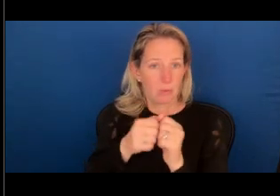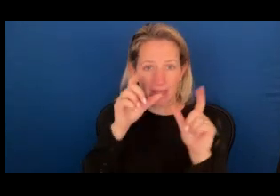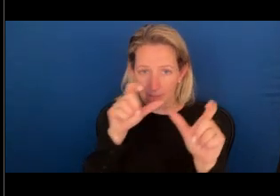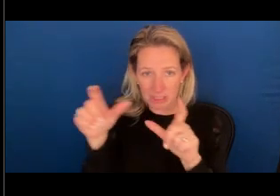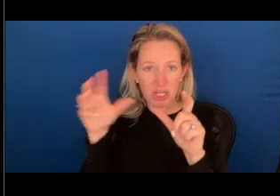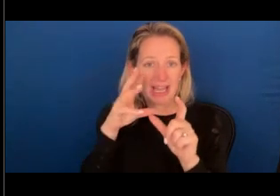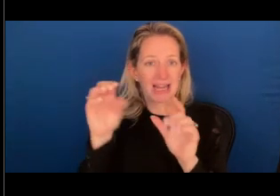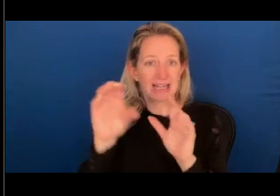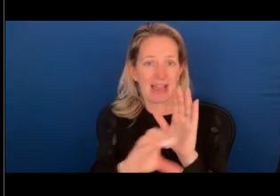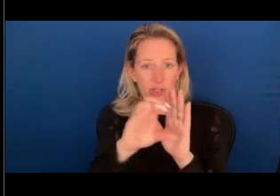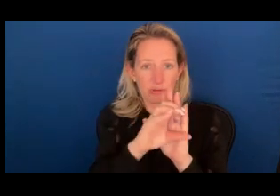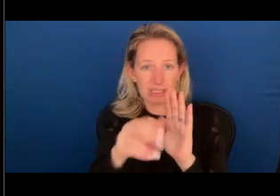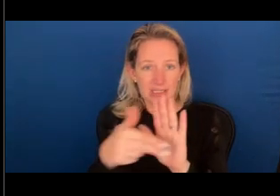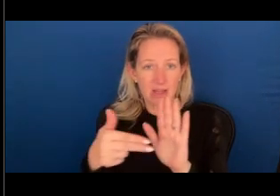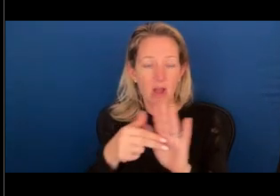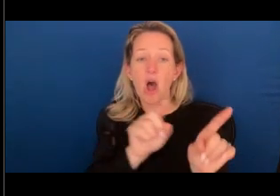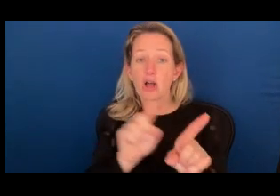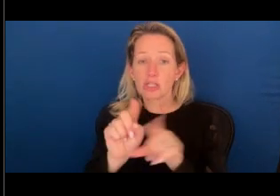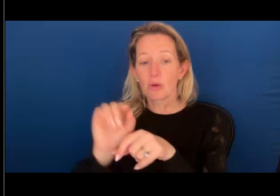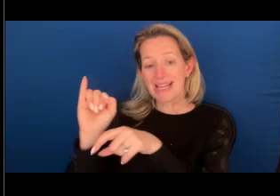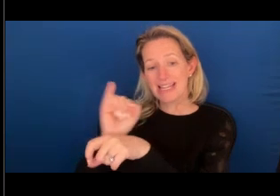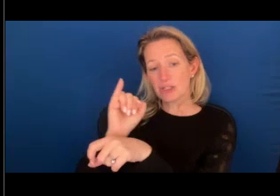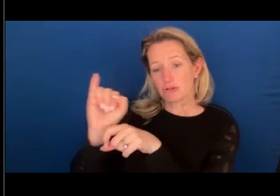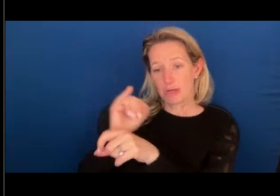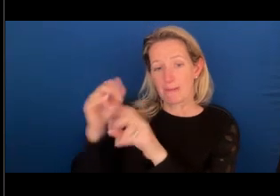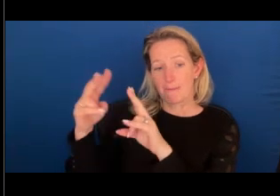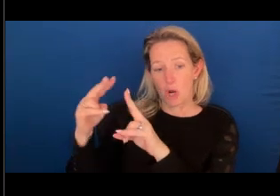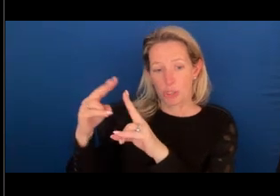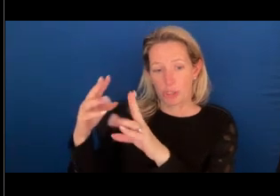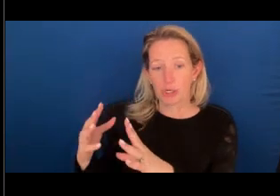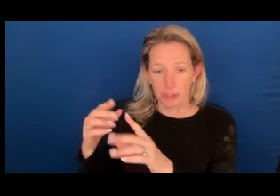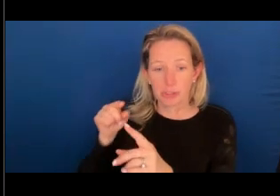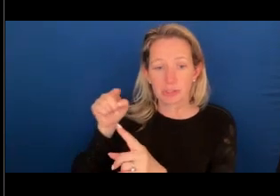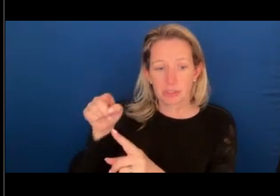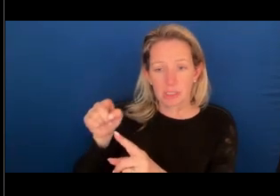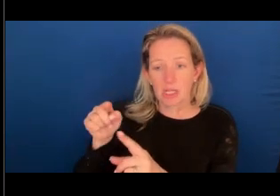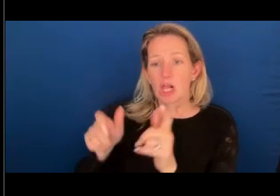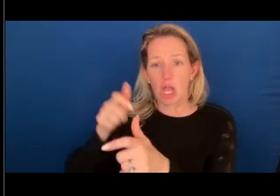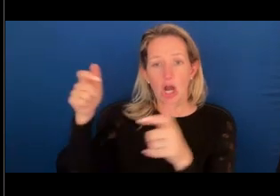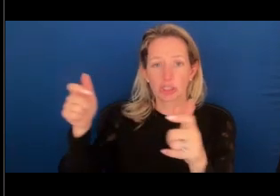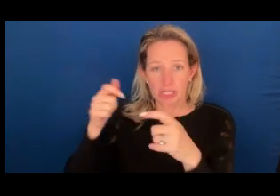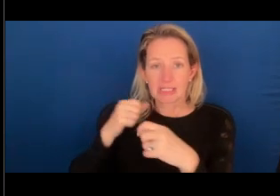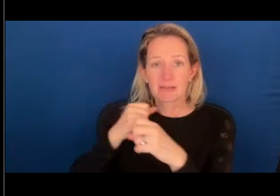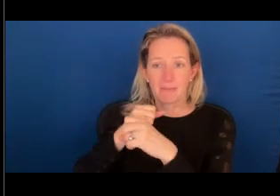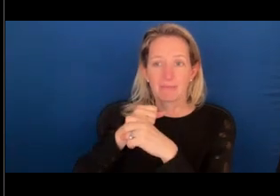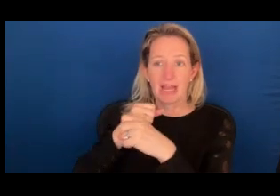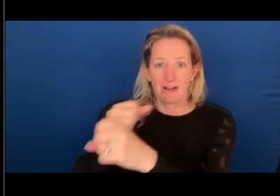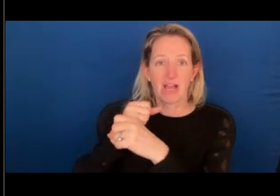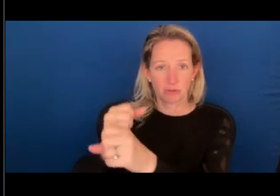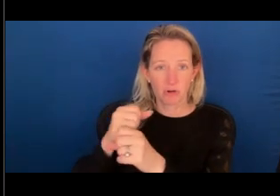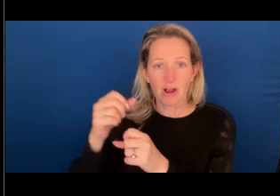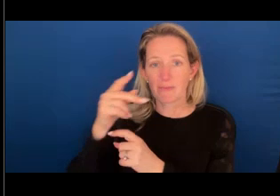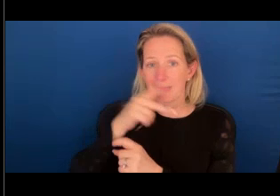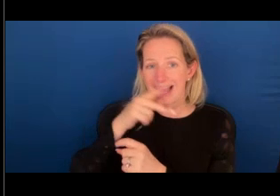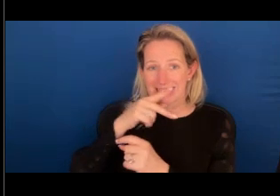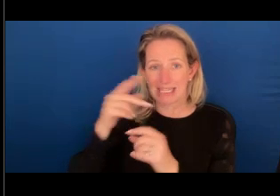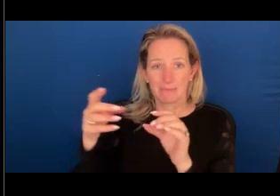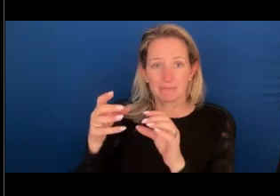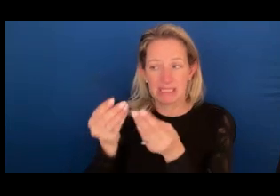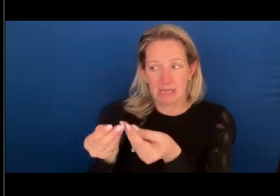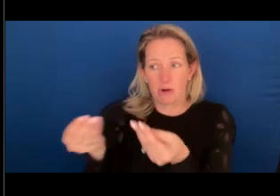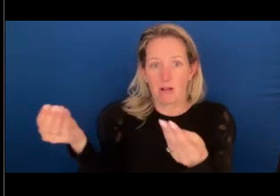also have an industrial partner, BASF, which is the largest manufacturer of the plastic materials. So that is